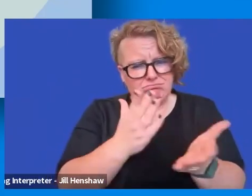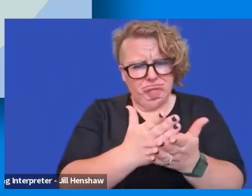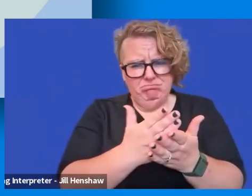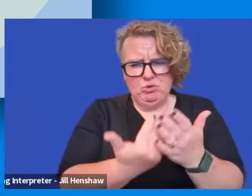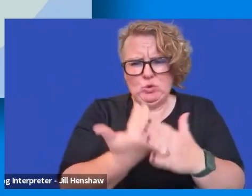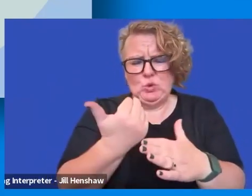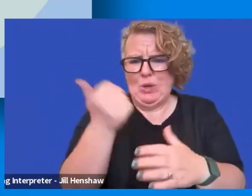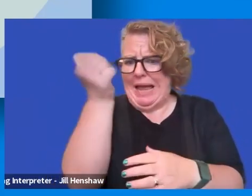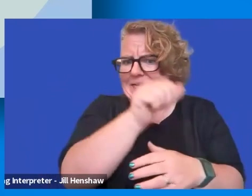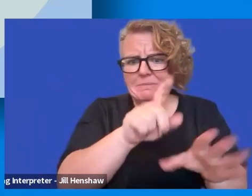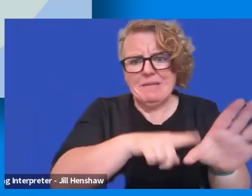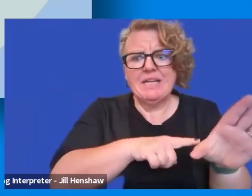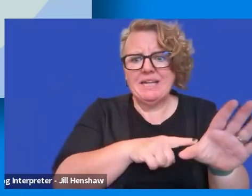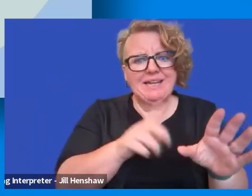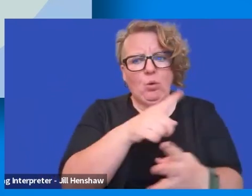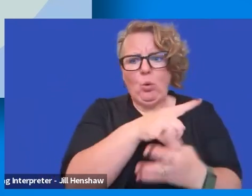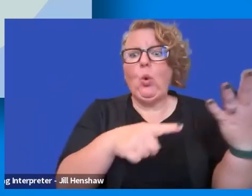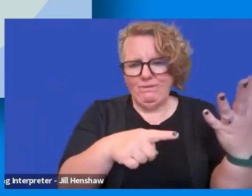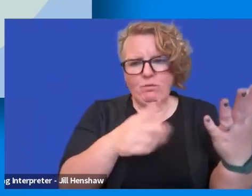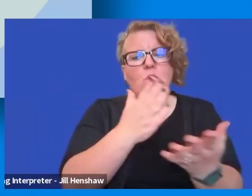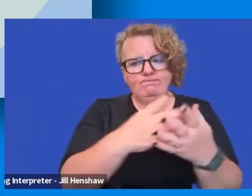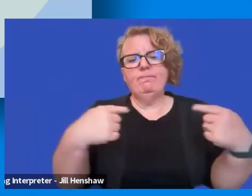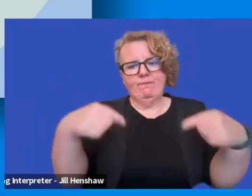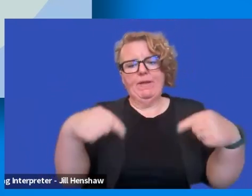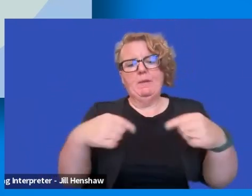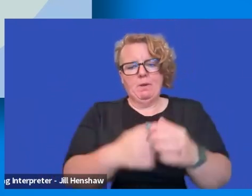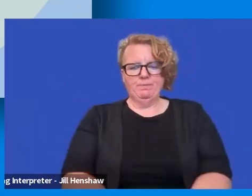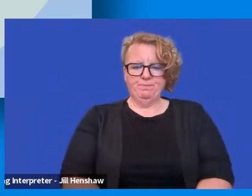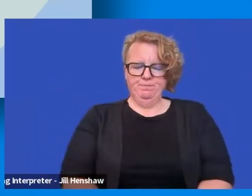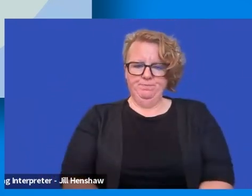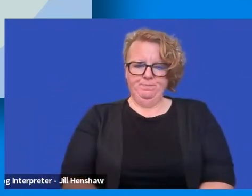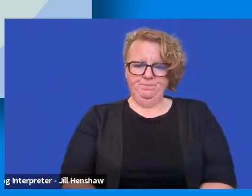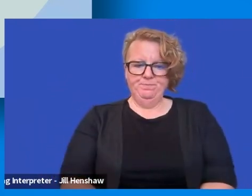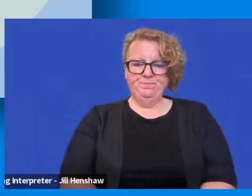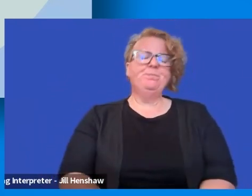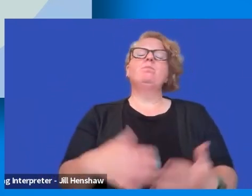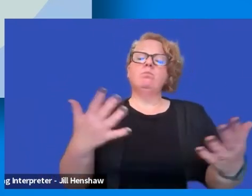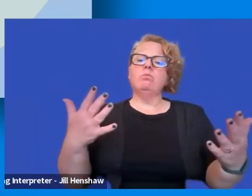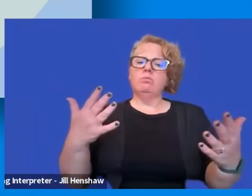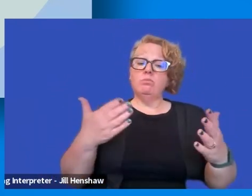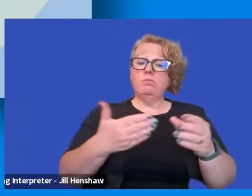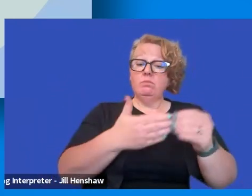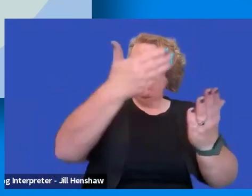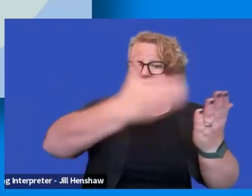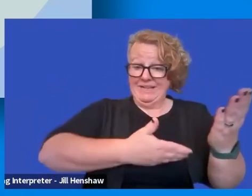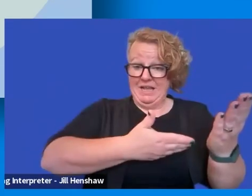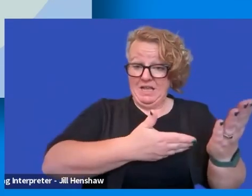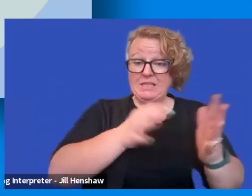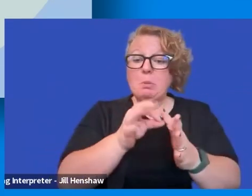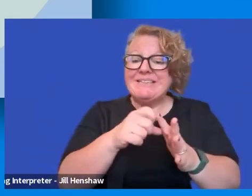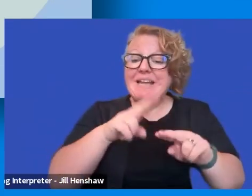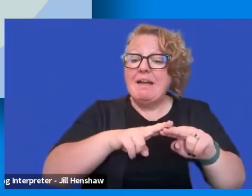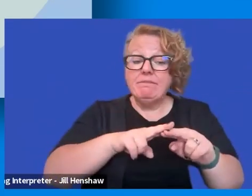new academic year, all four guides will be available on the EDI Caucus website. And the format of the guide will be as a downloadable